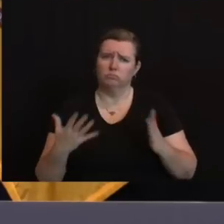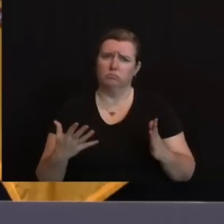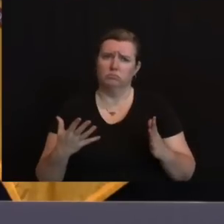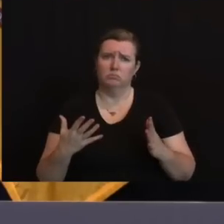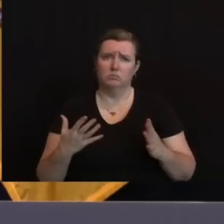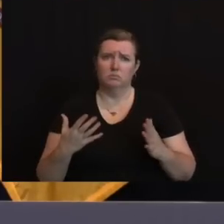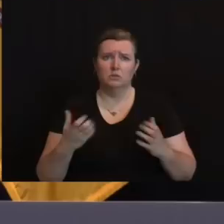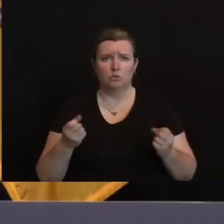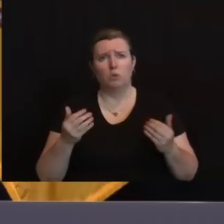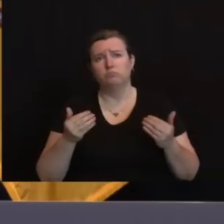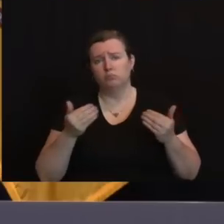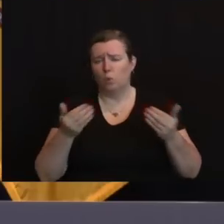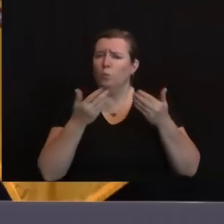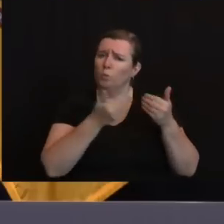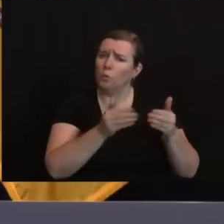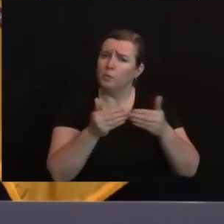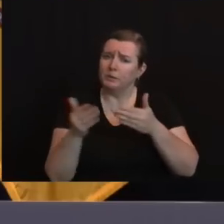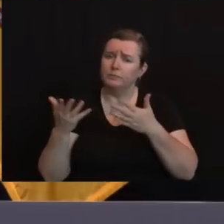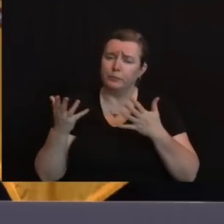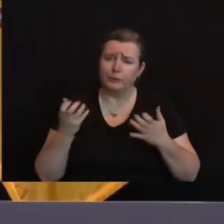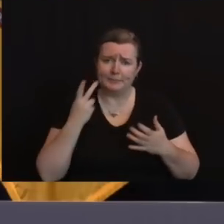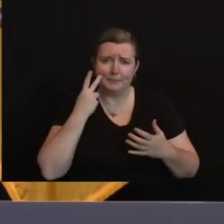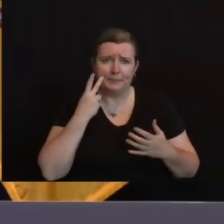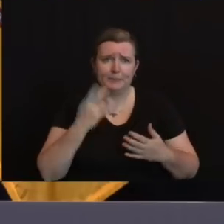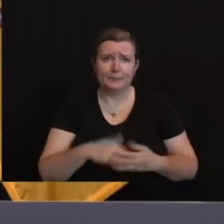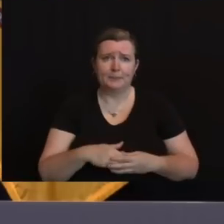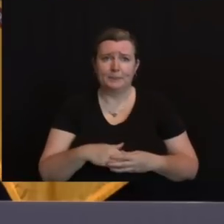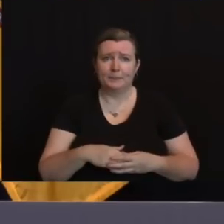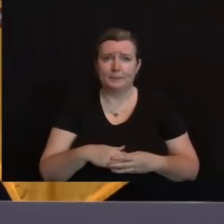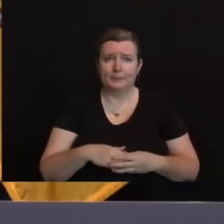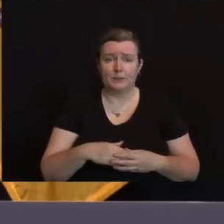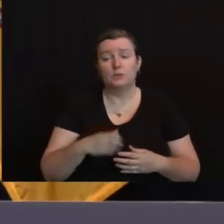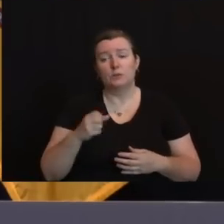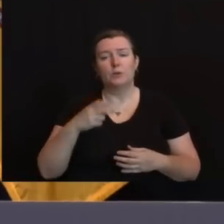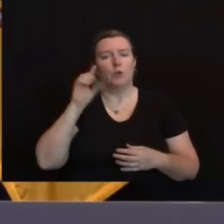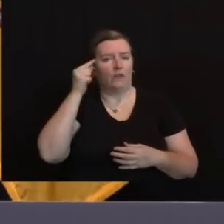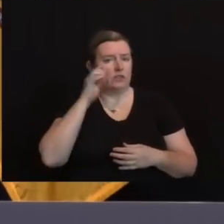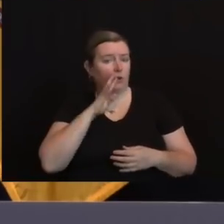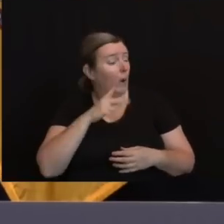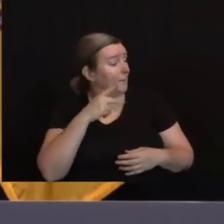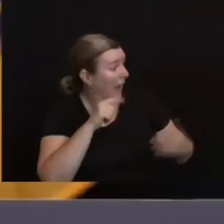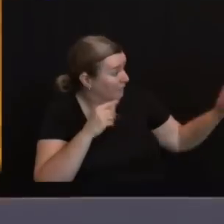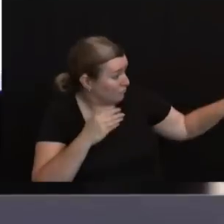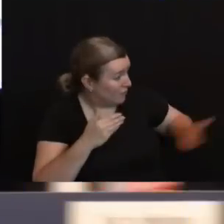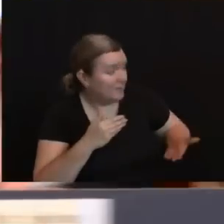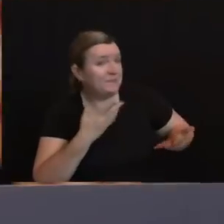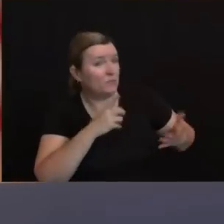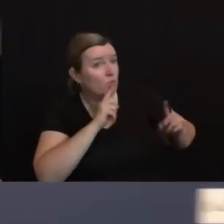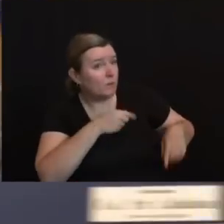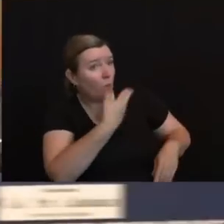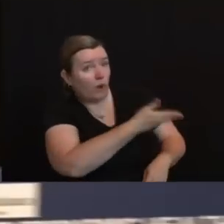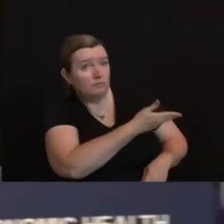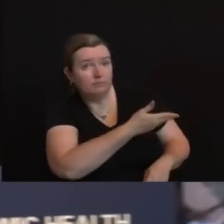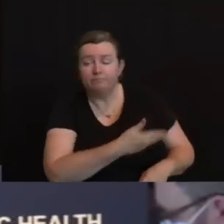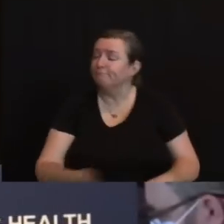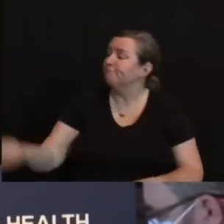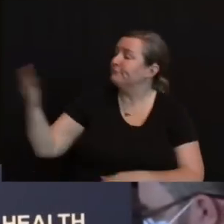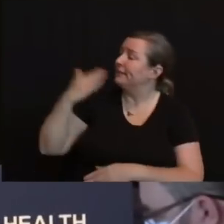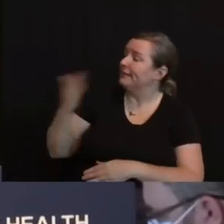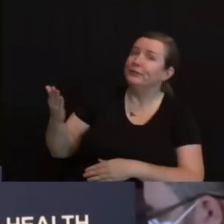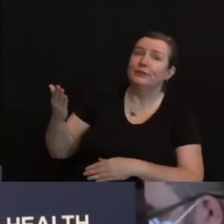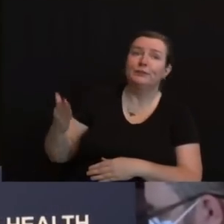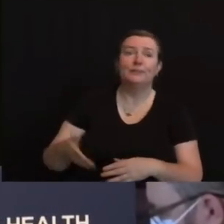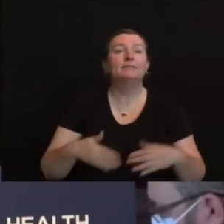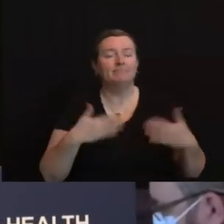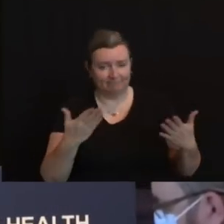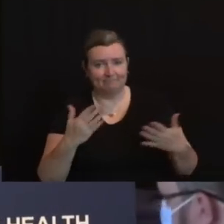that step today. Pat, welcome. As always, any reports from the front? Thanks, Governor. Good afternoon.